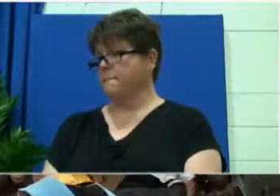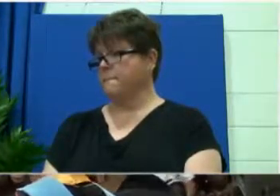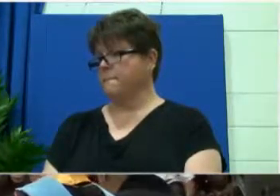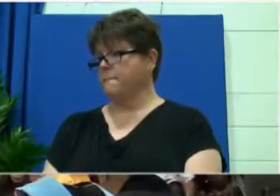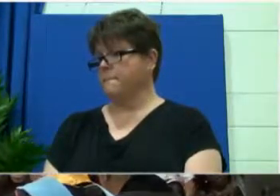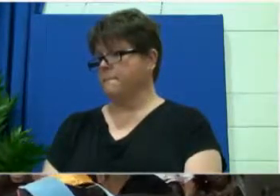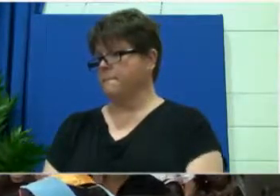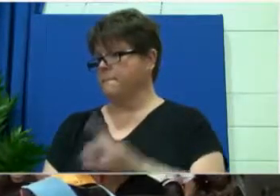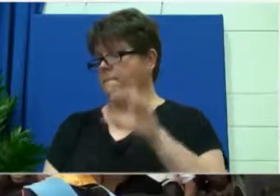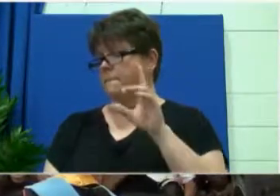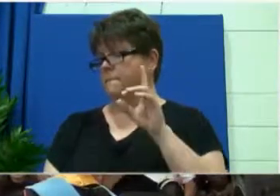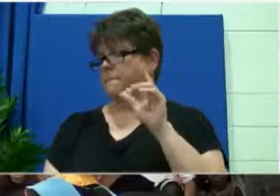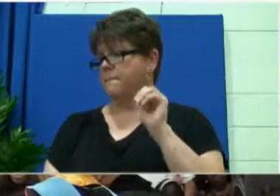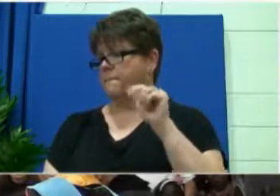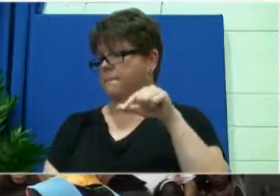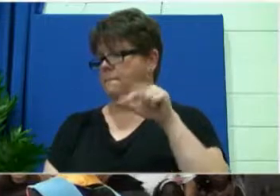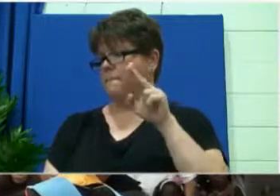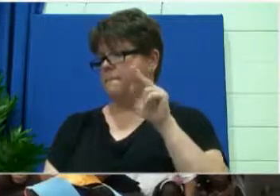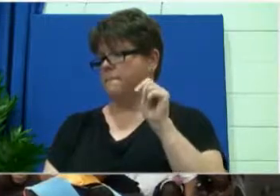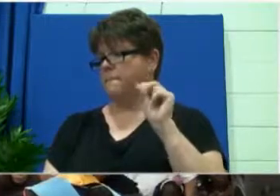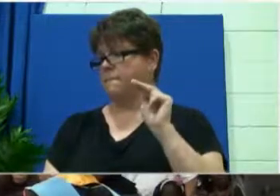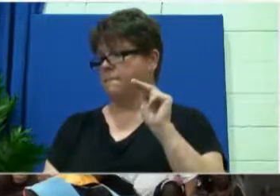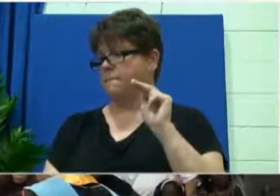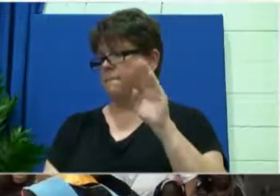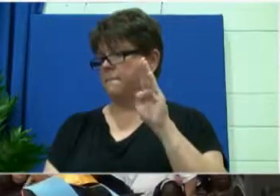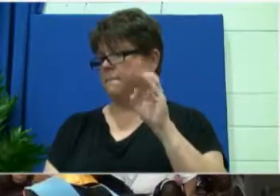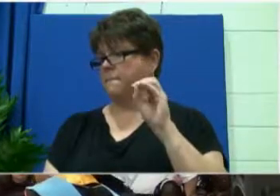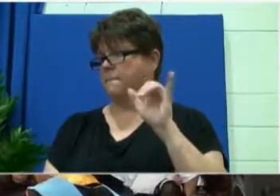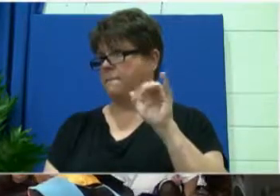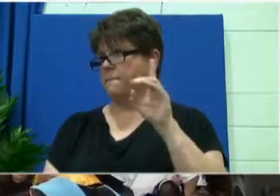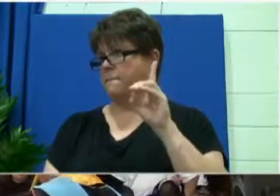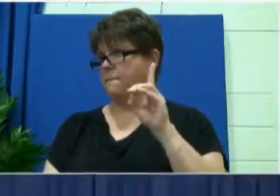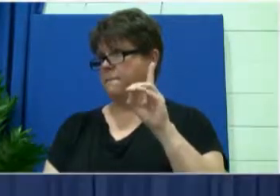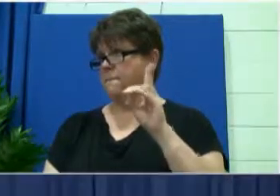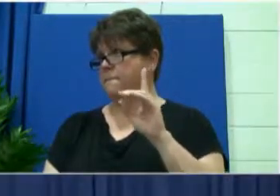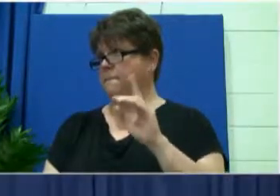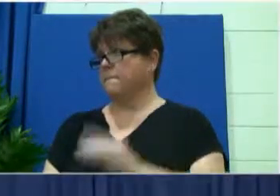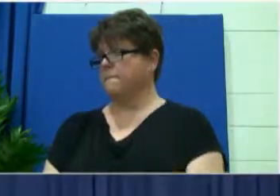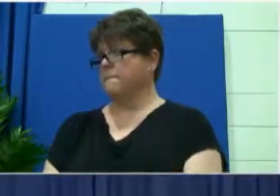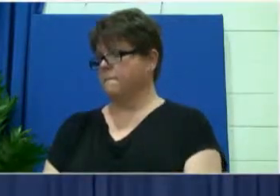Daquan Lamar Boyd, Associate in Arts.